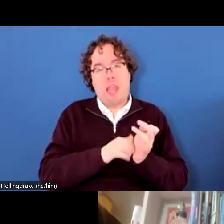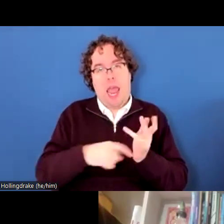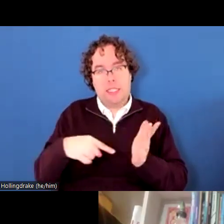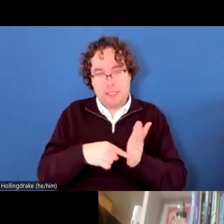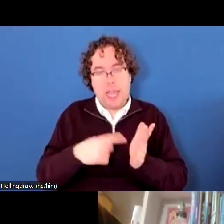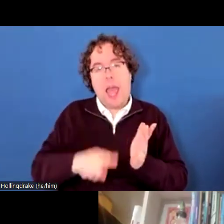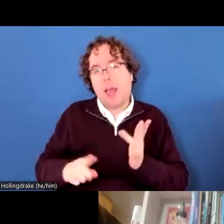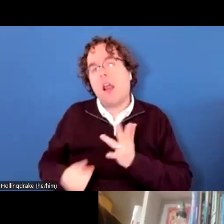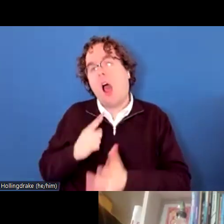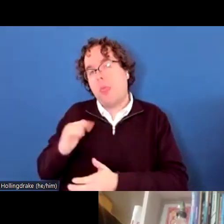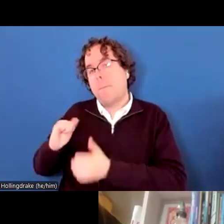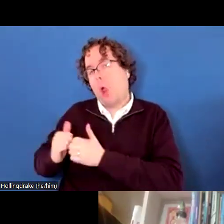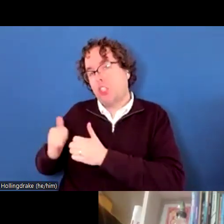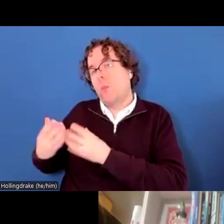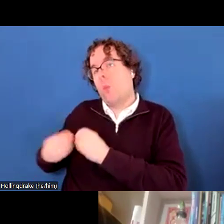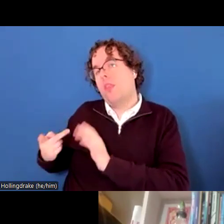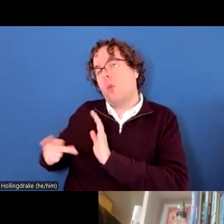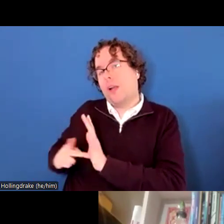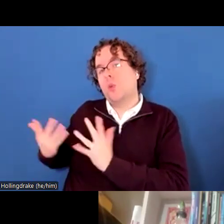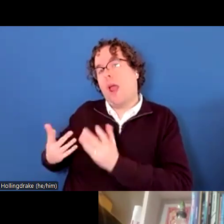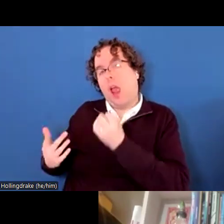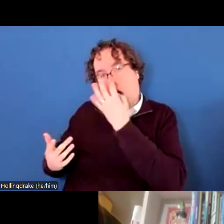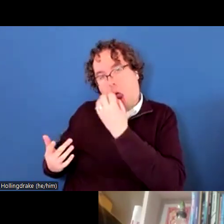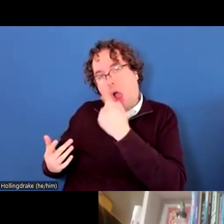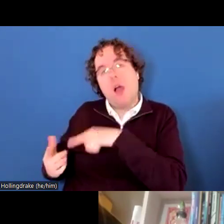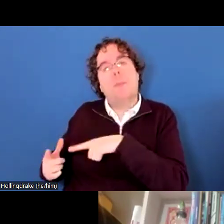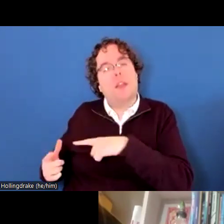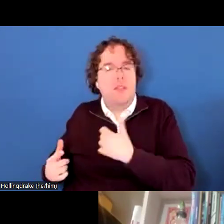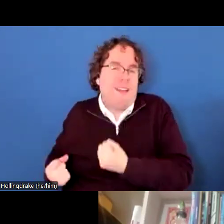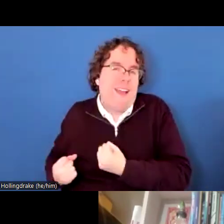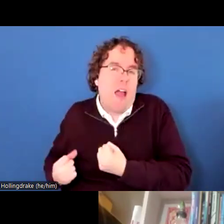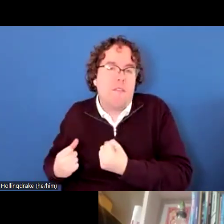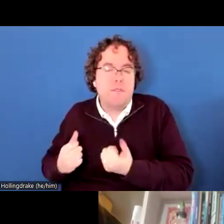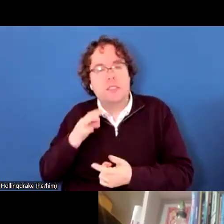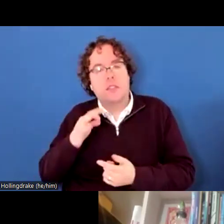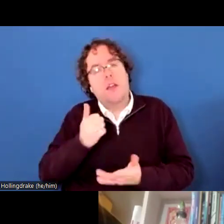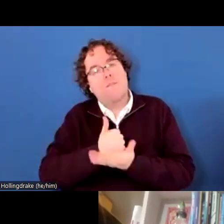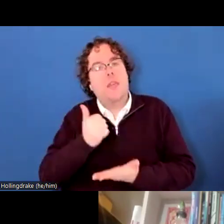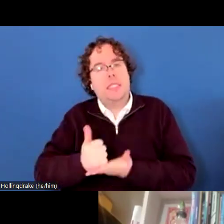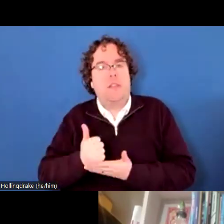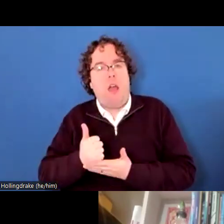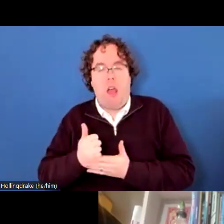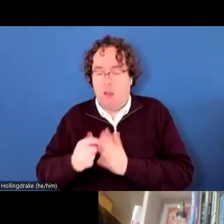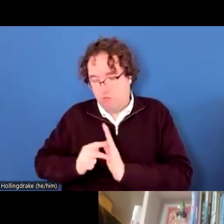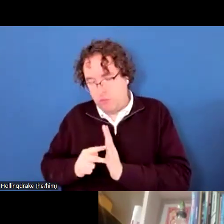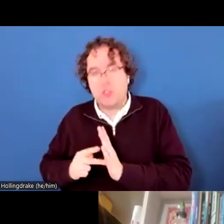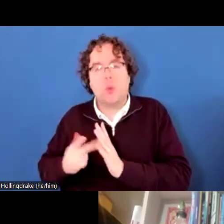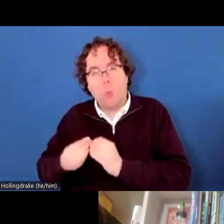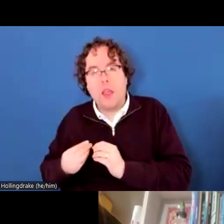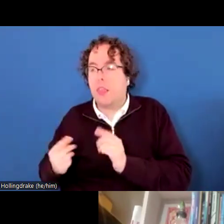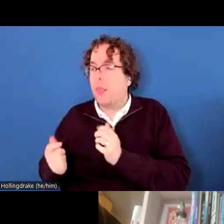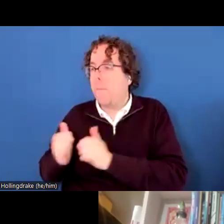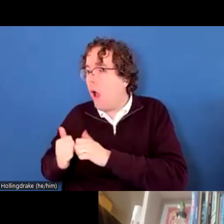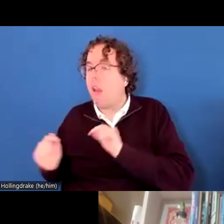relevant visa mechanisms put in place with those partners to enable those international fellows to